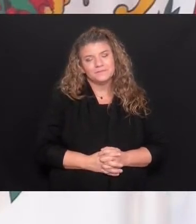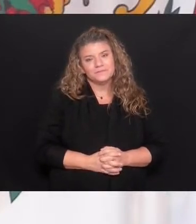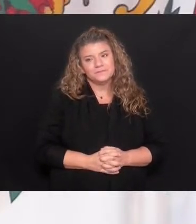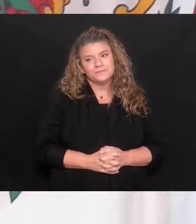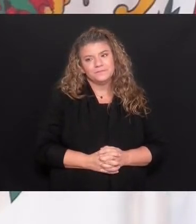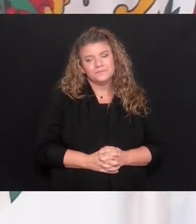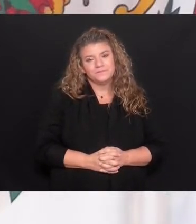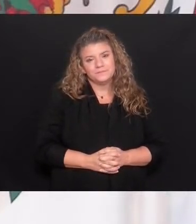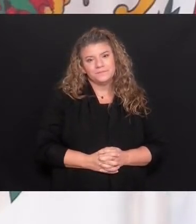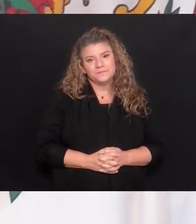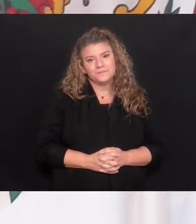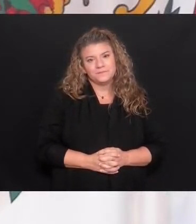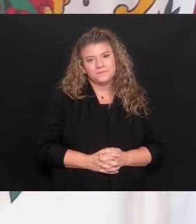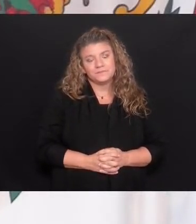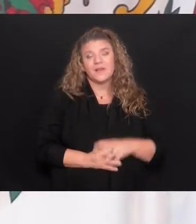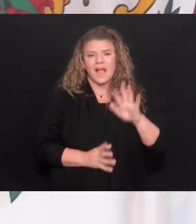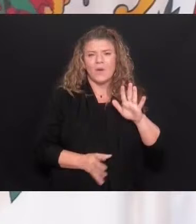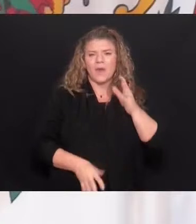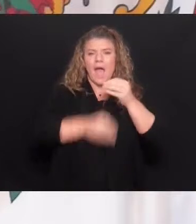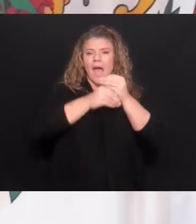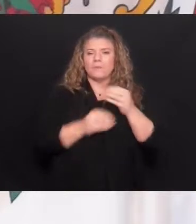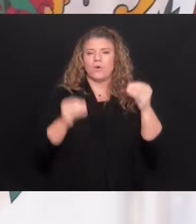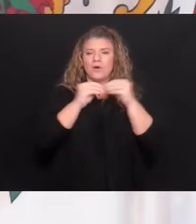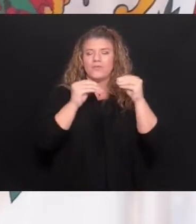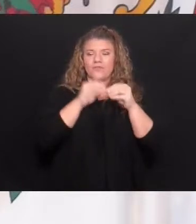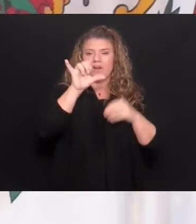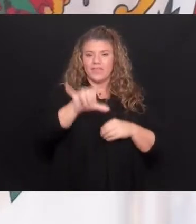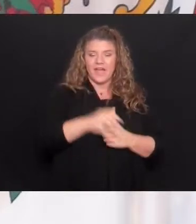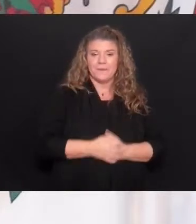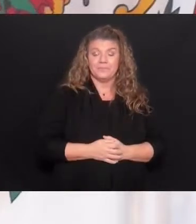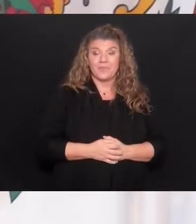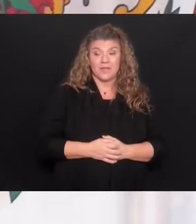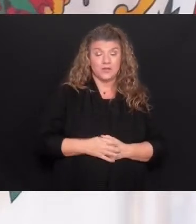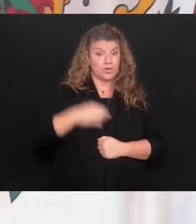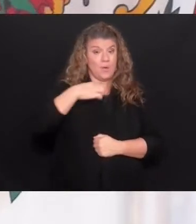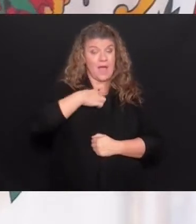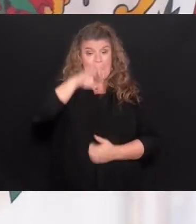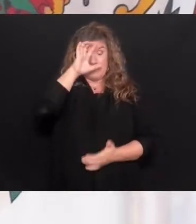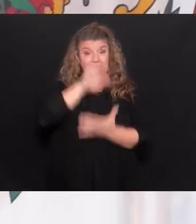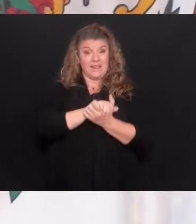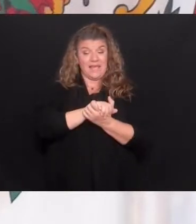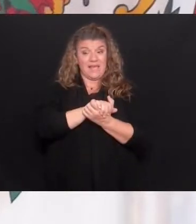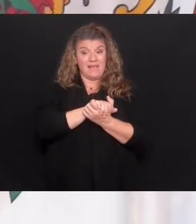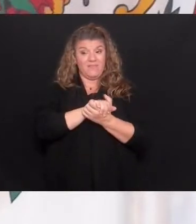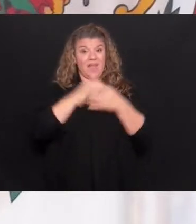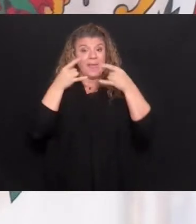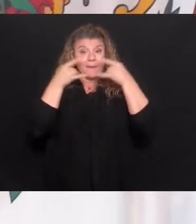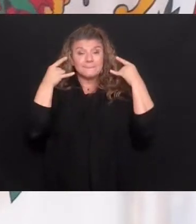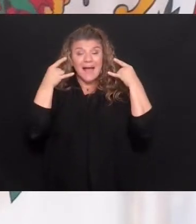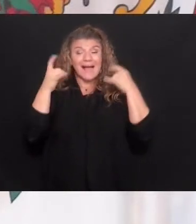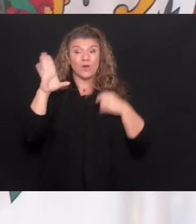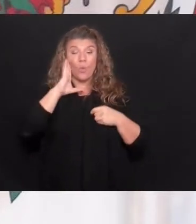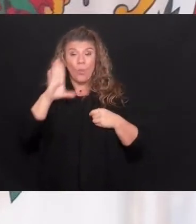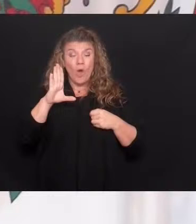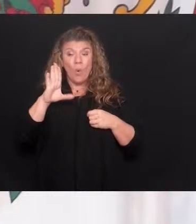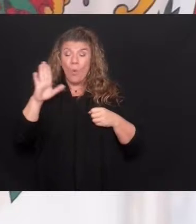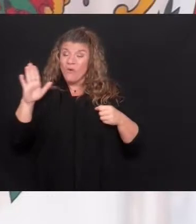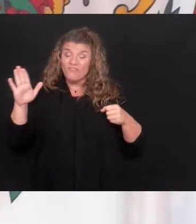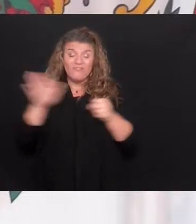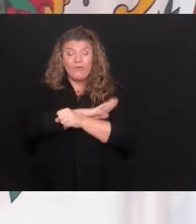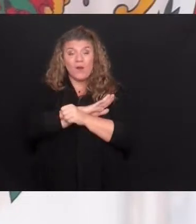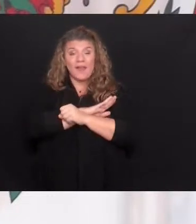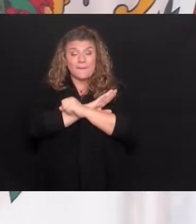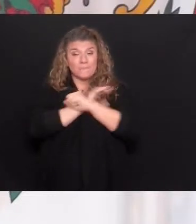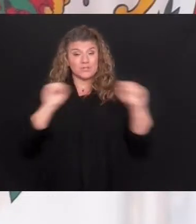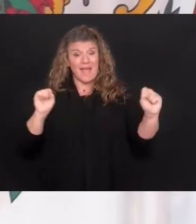Let me just say one more thing on that. I don't really believe that the mask will completely protect you because of